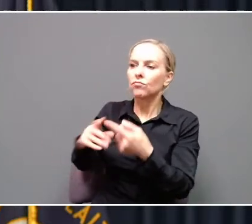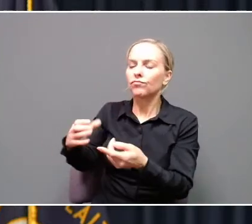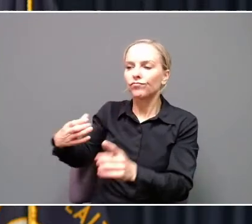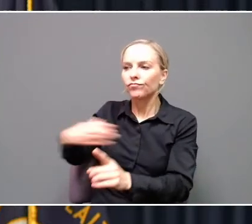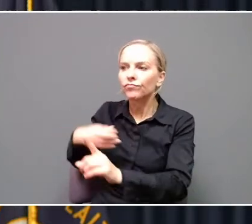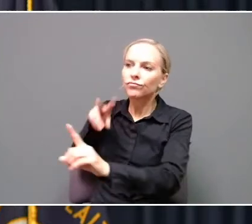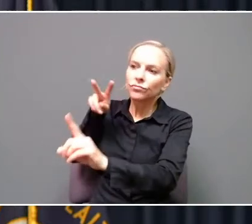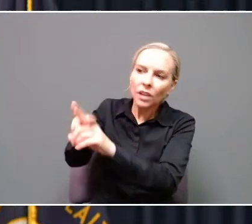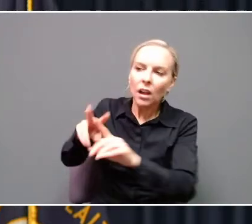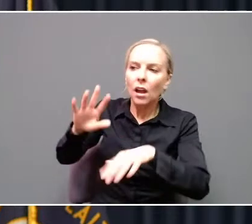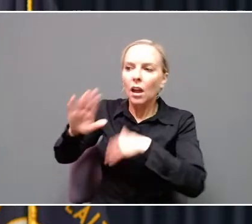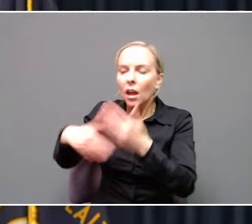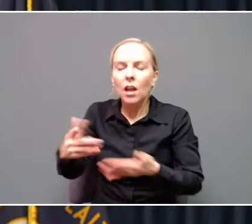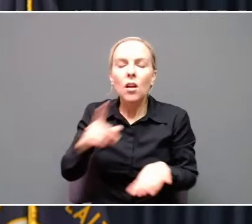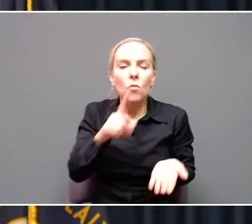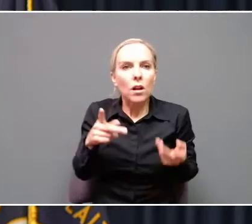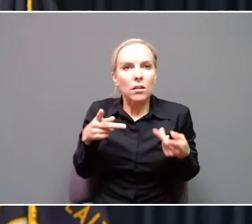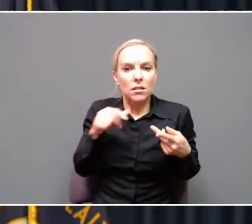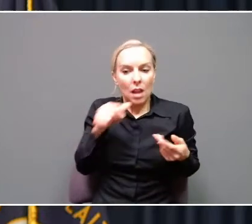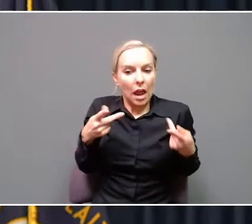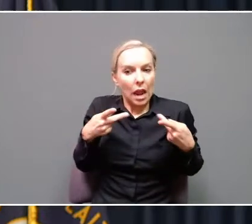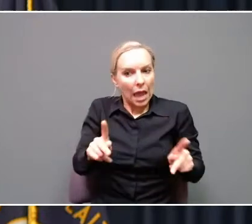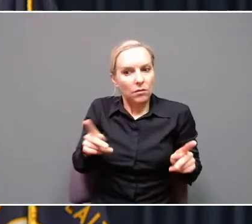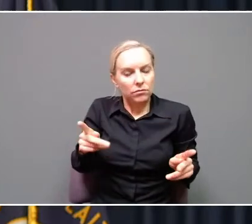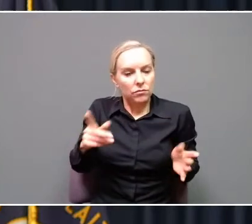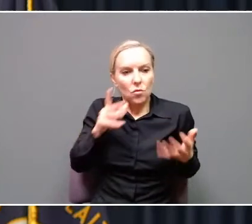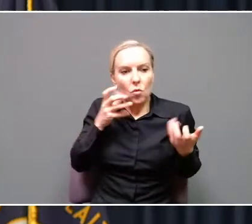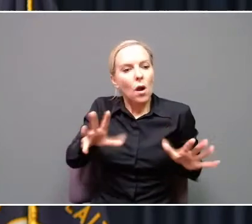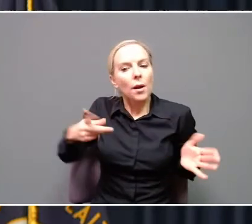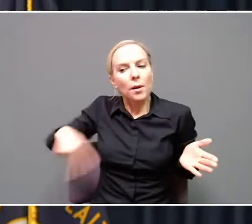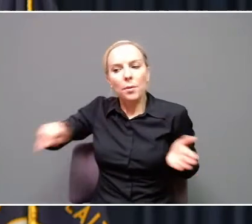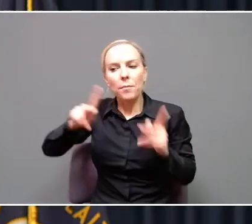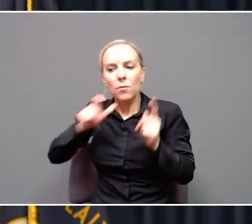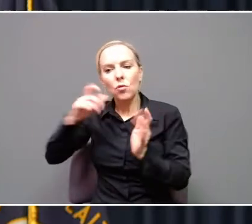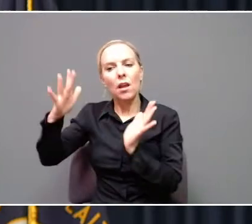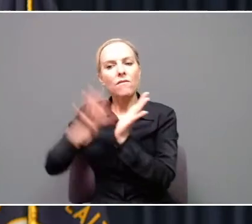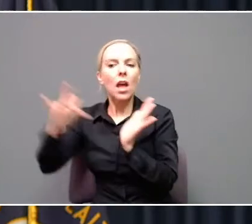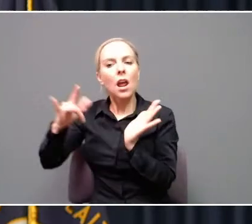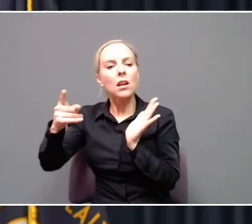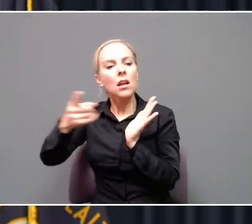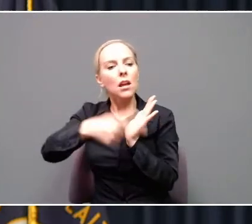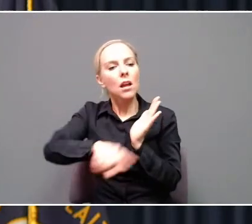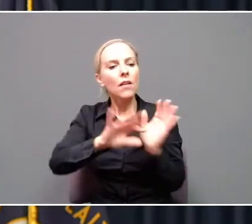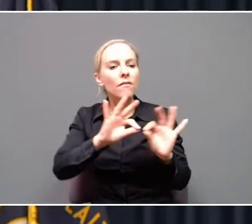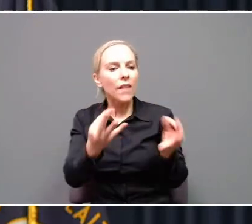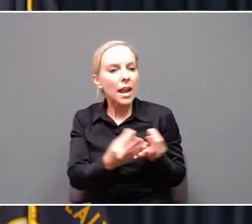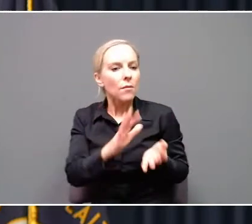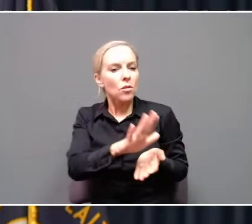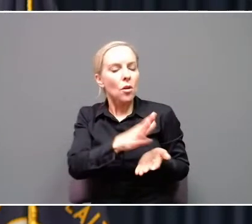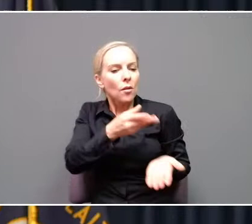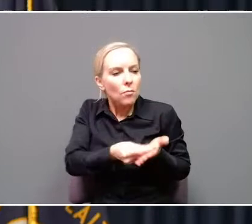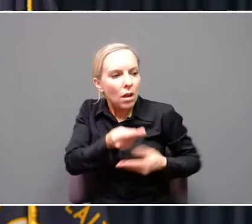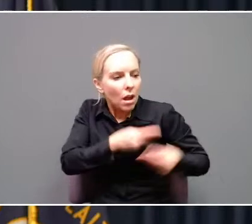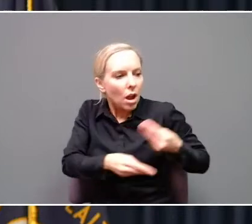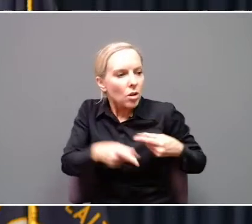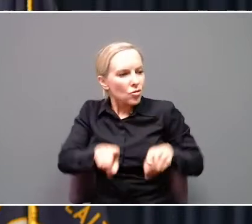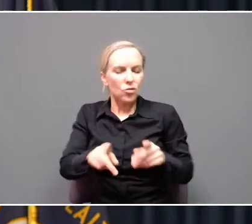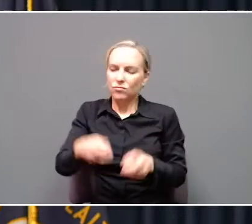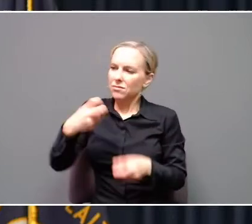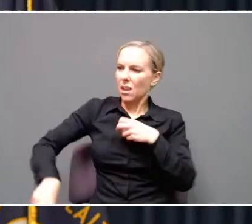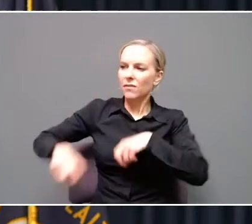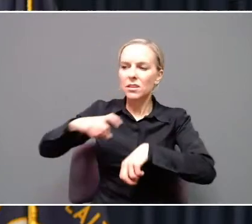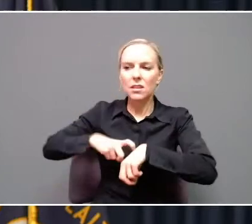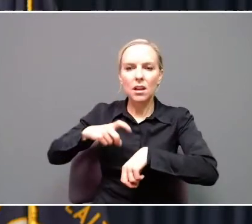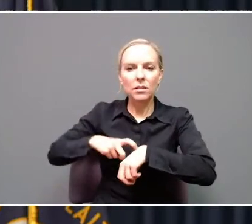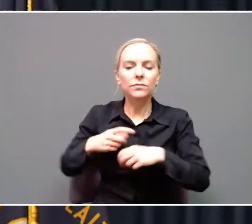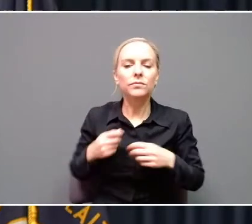potentially allow people out there to take advantage of our families at one of their most difficult moments. Before we move to the next thing, I just again want to